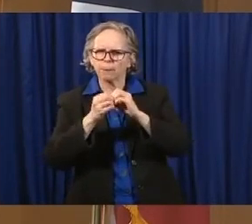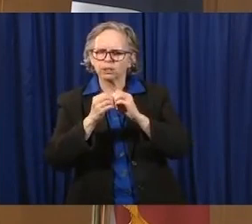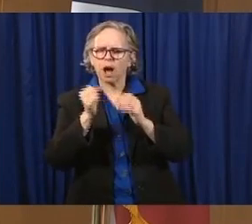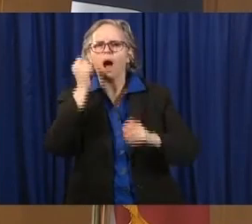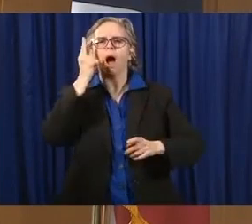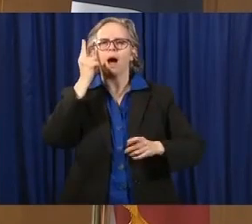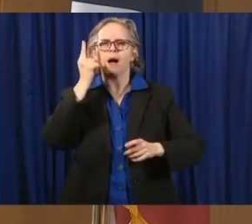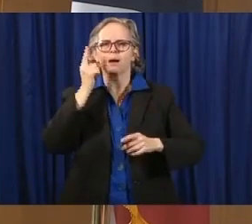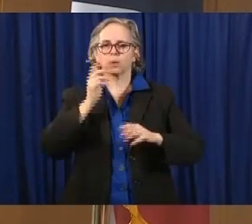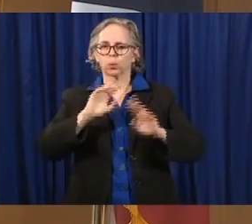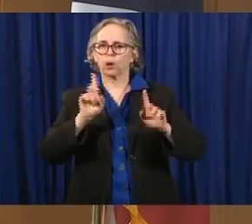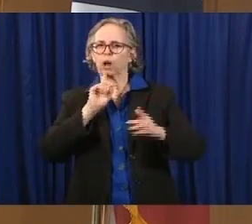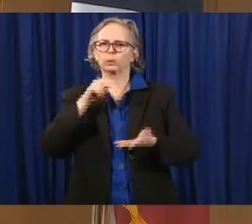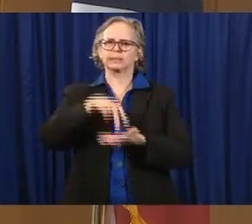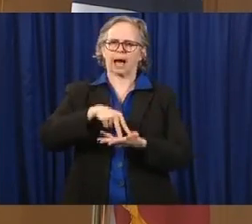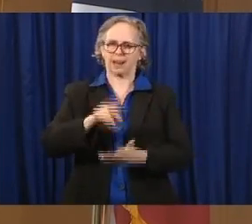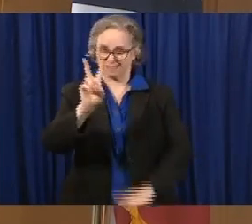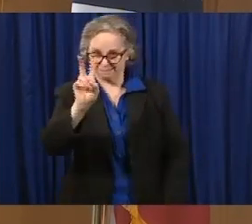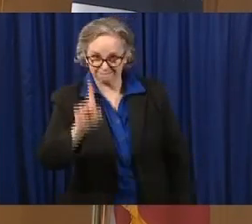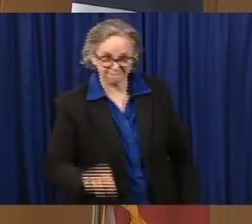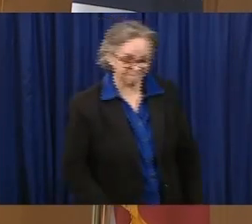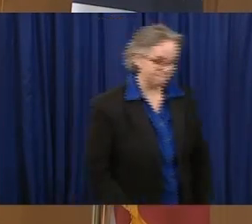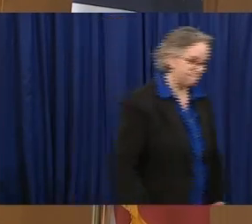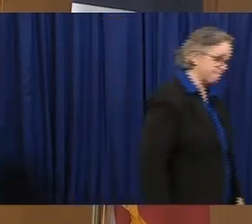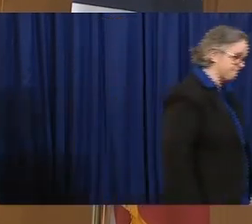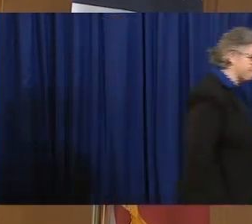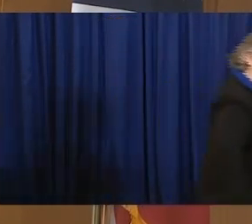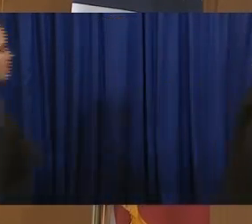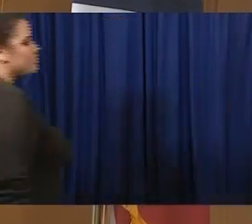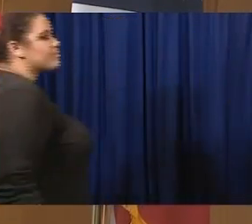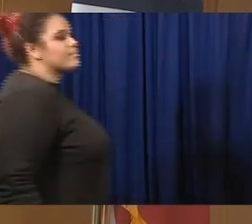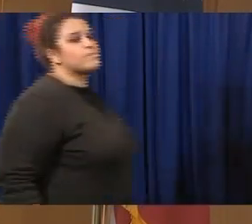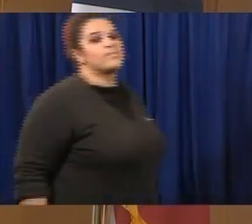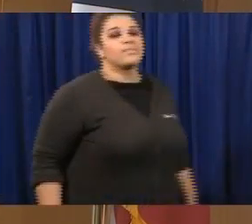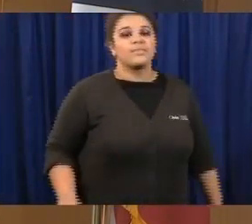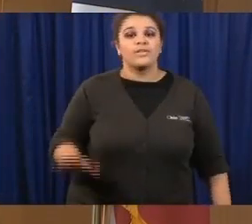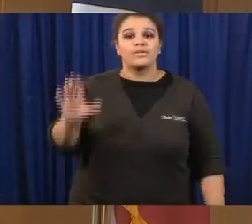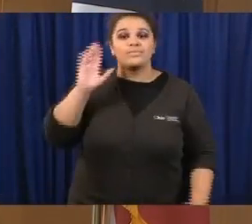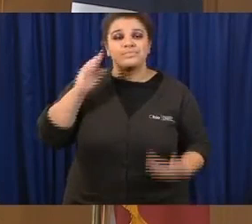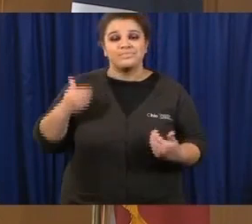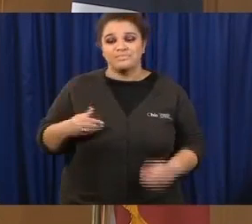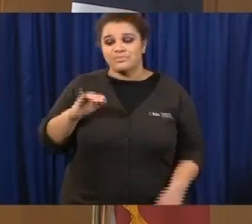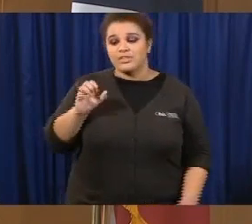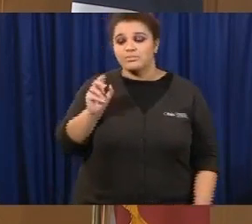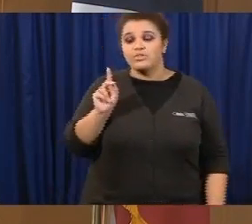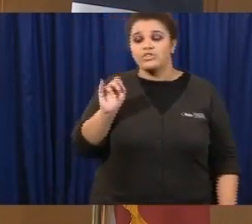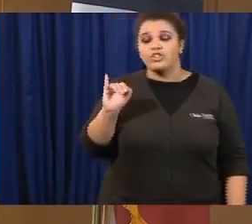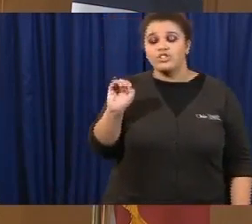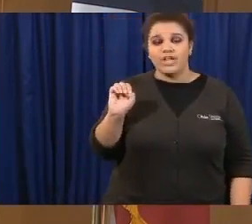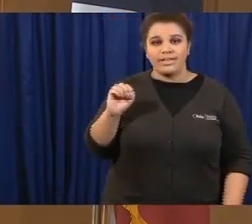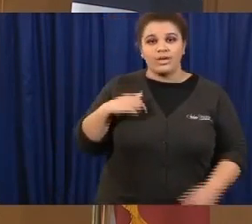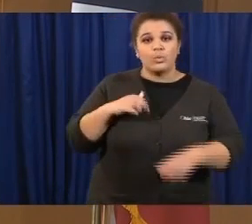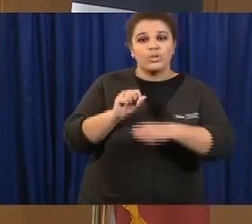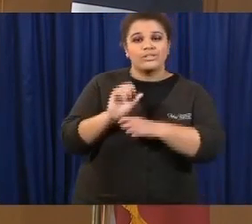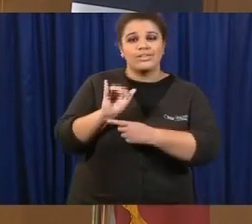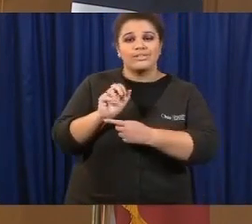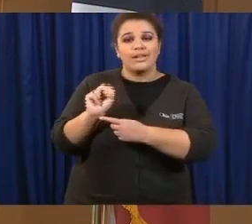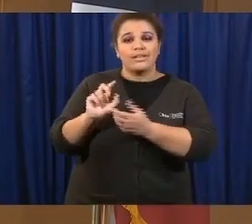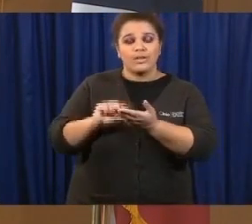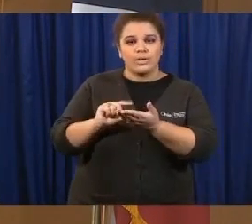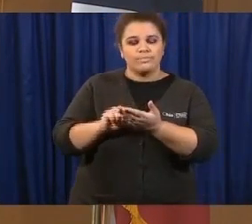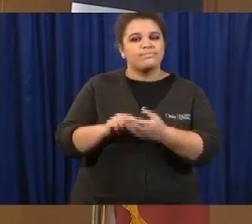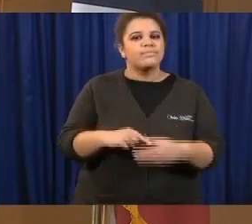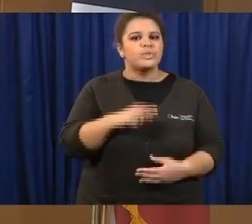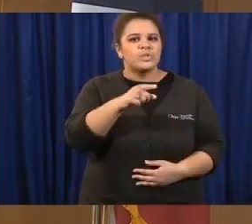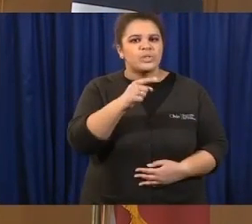Good afternoon. This is Jackie Borchert from the Cincinnati Enquirer. A real quick follow-up. You said 50 people have died in the last 24 hours. The